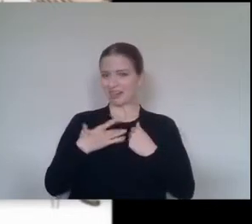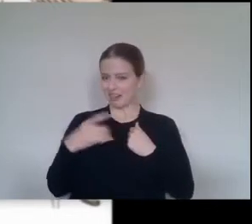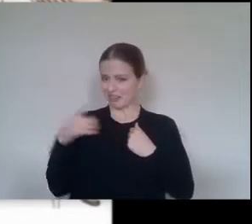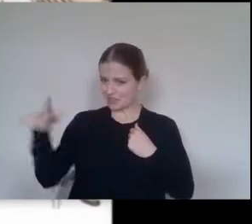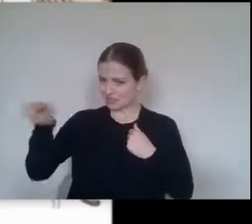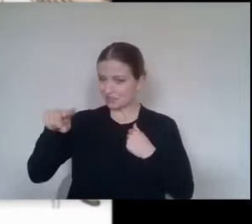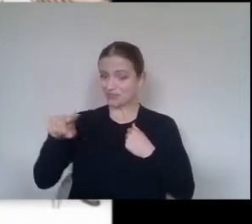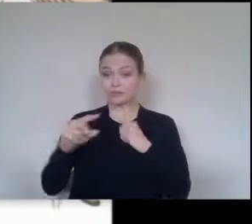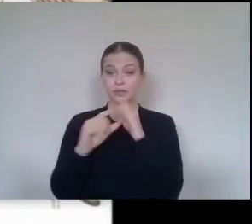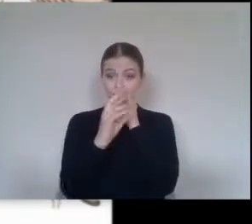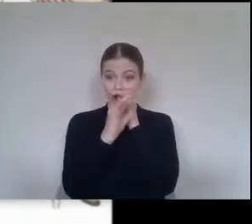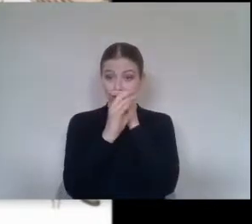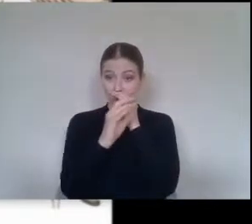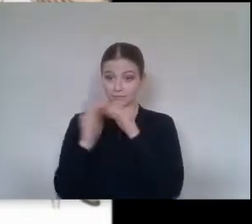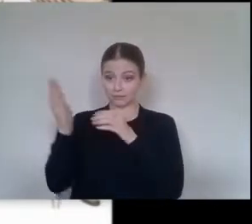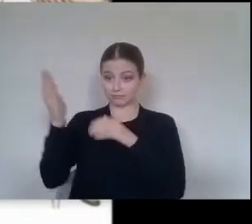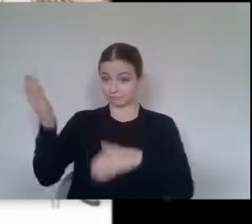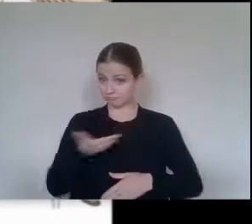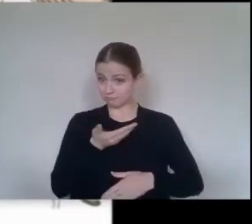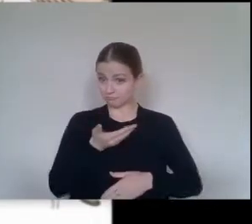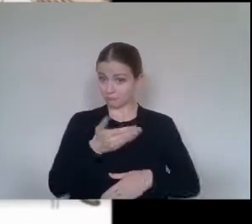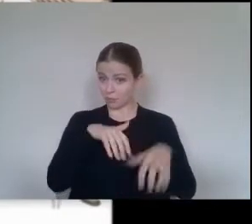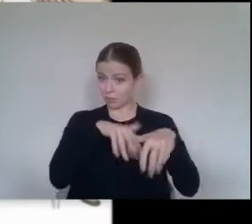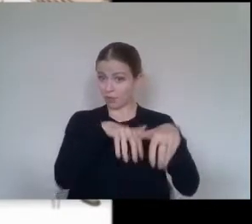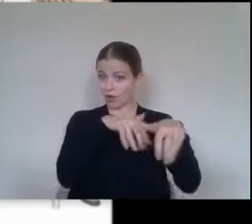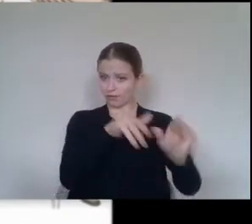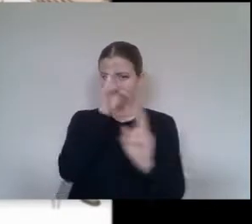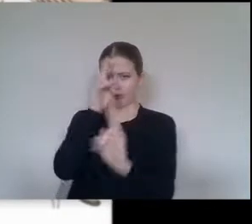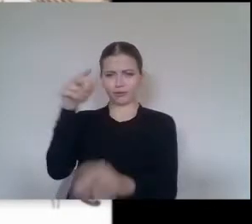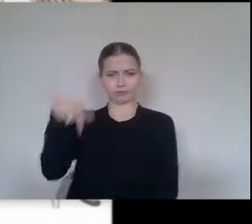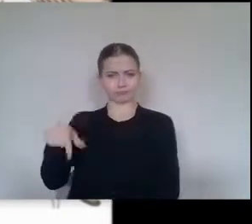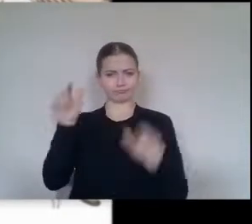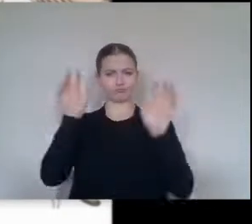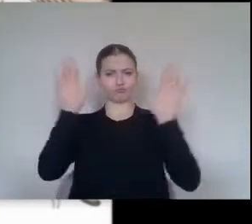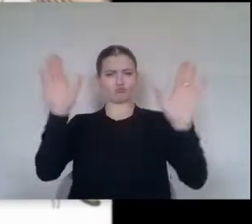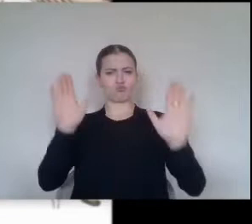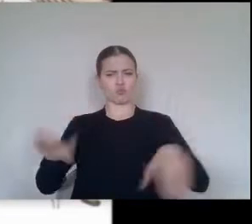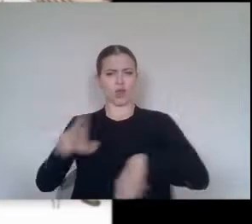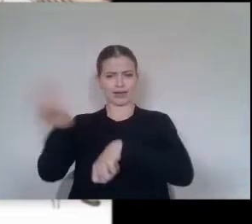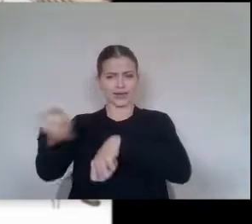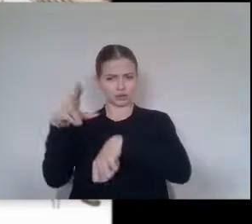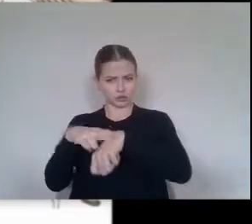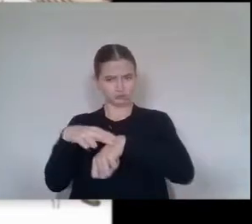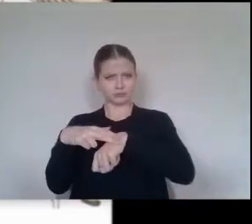The trumpets held a parade in honor of our great nation,